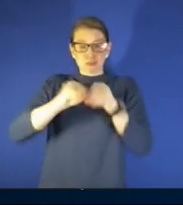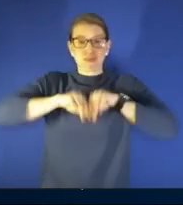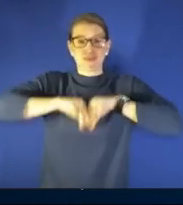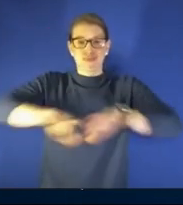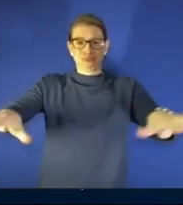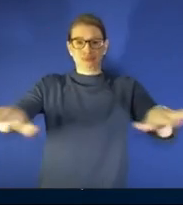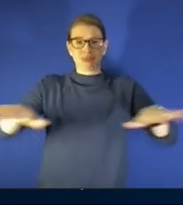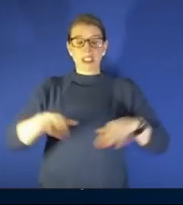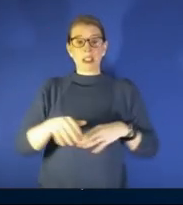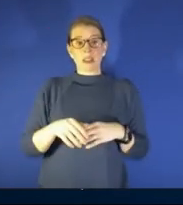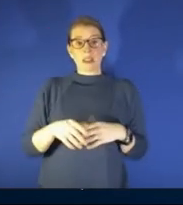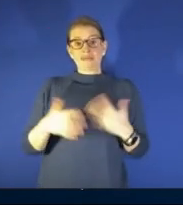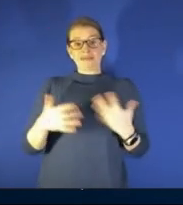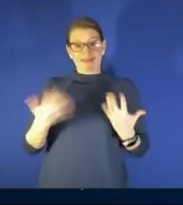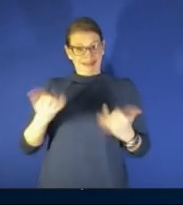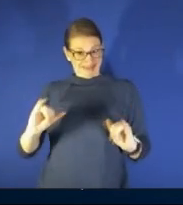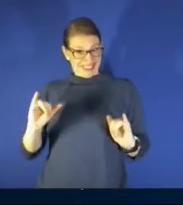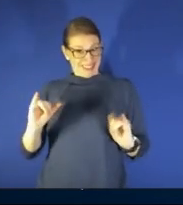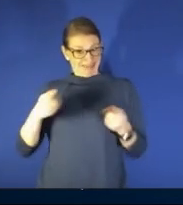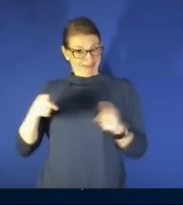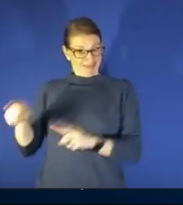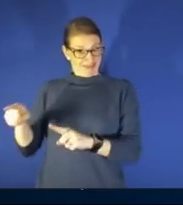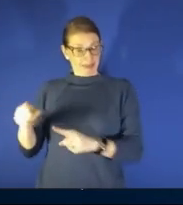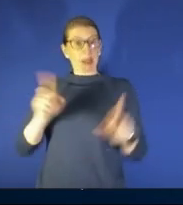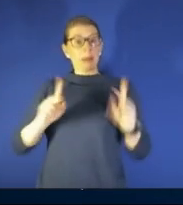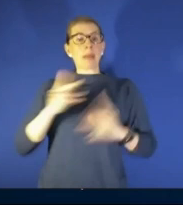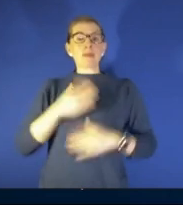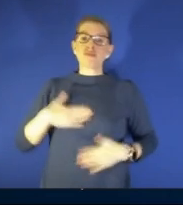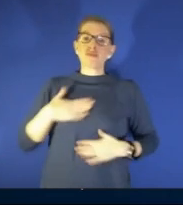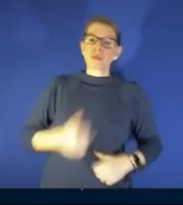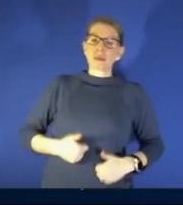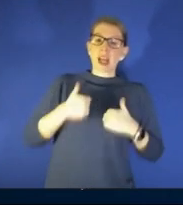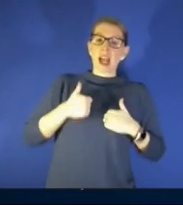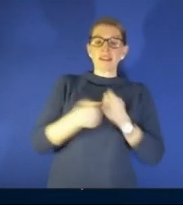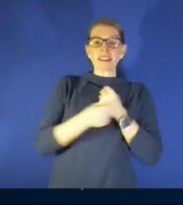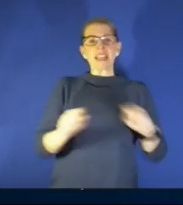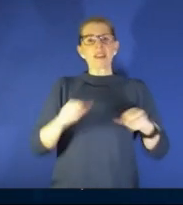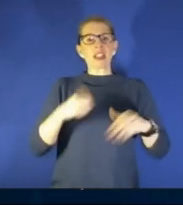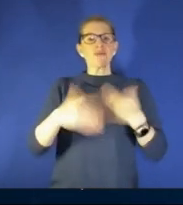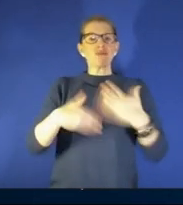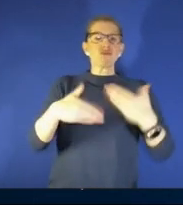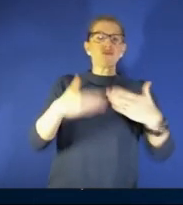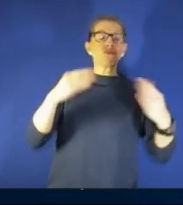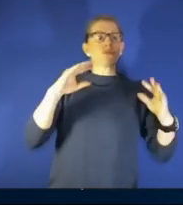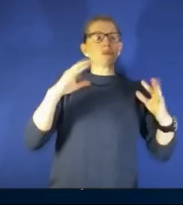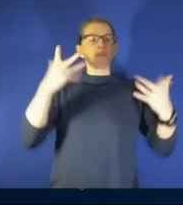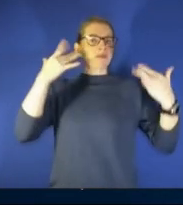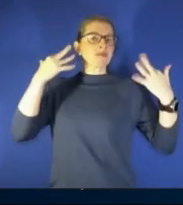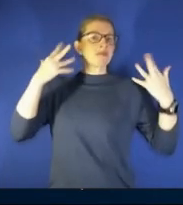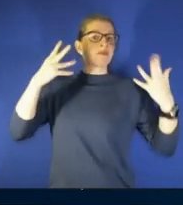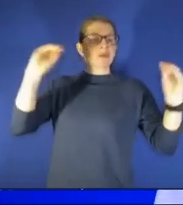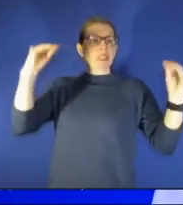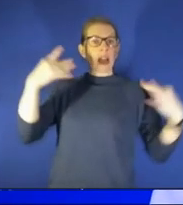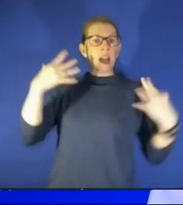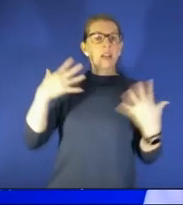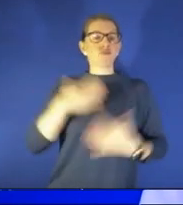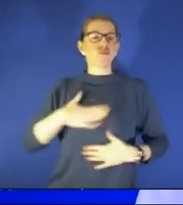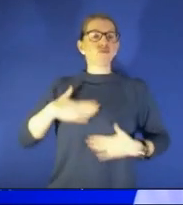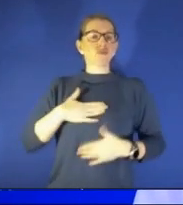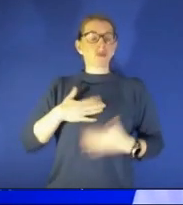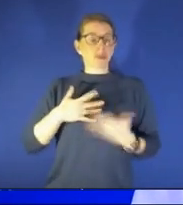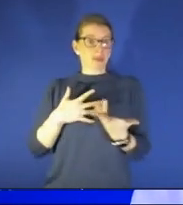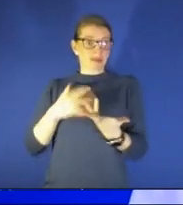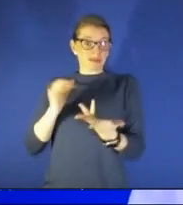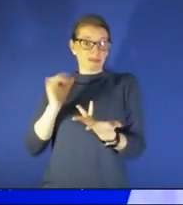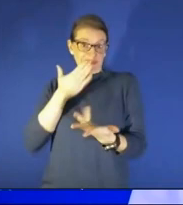i know you've been a big proponent of people enjoying their lives and doing it safely and getting out and getting fresh air and sunshine and this is kind of a way to do it yeah i mean super spreader events